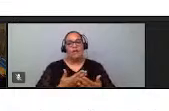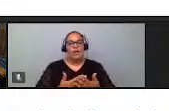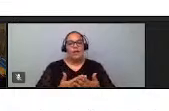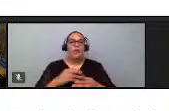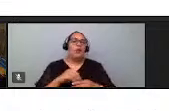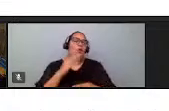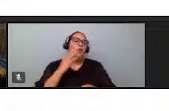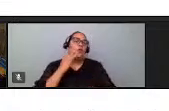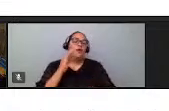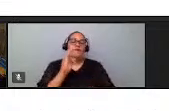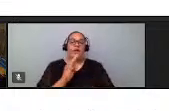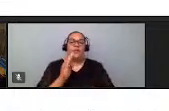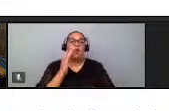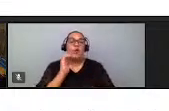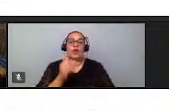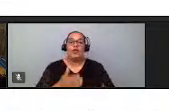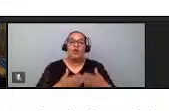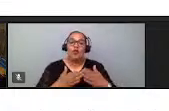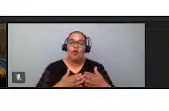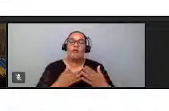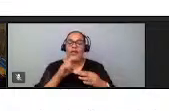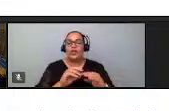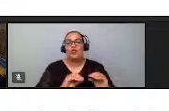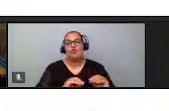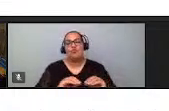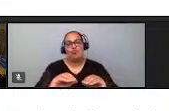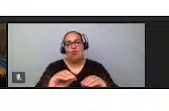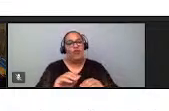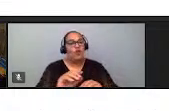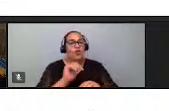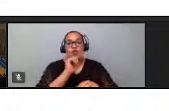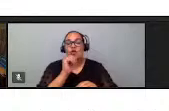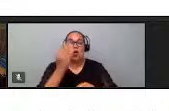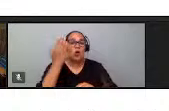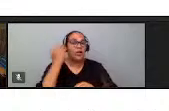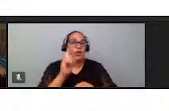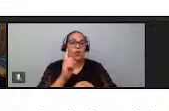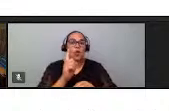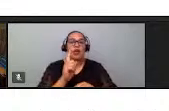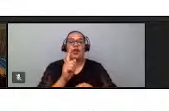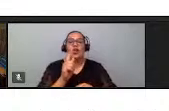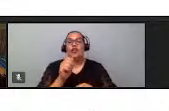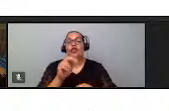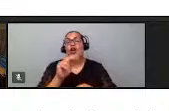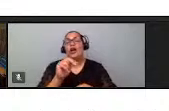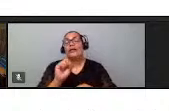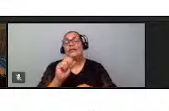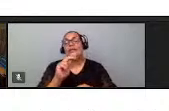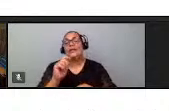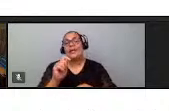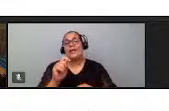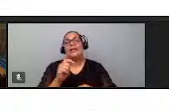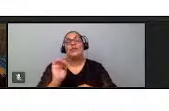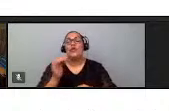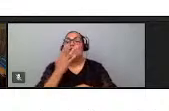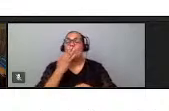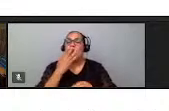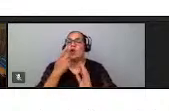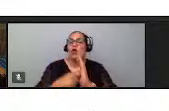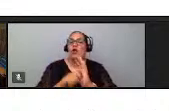February when the cargo has to move and not to expect of transet to carry all the risk and the